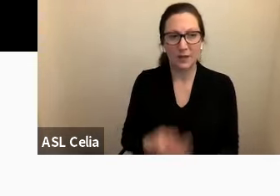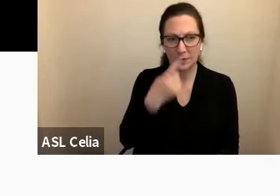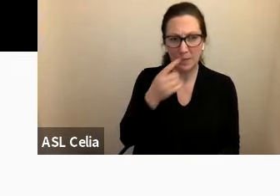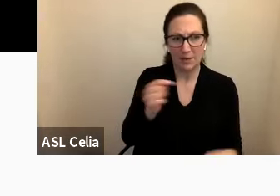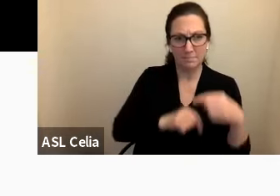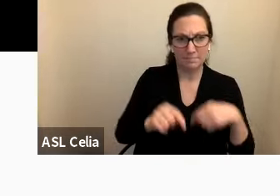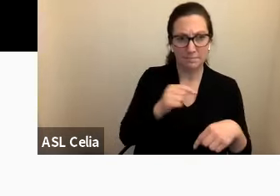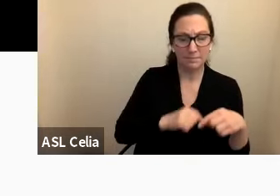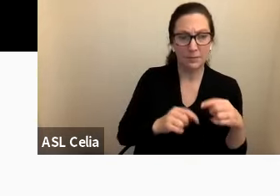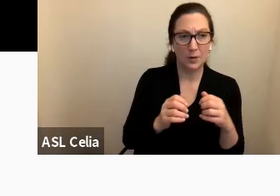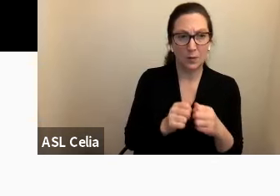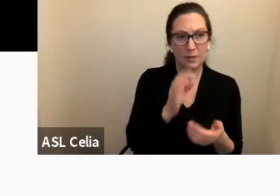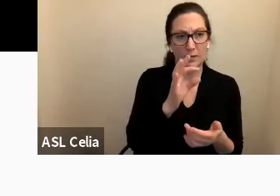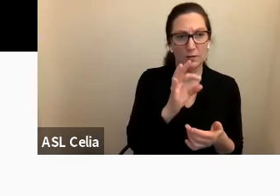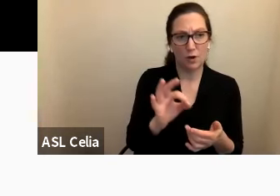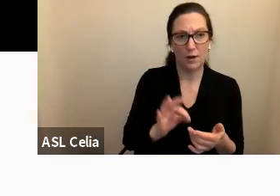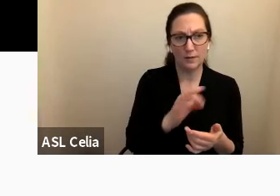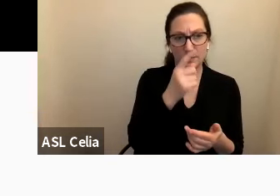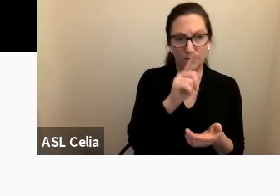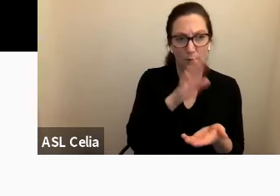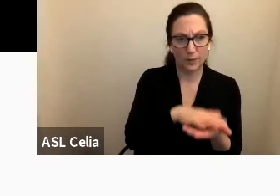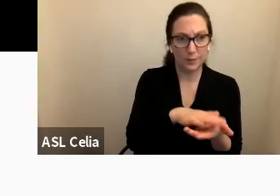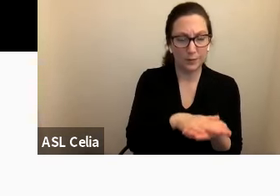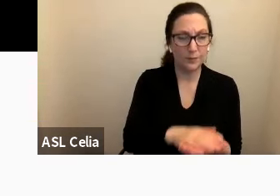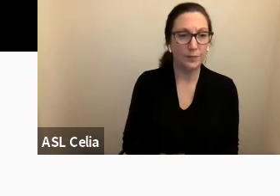with the dots for the schools?